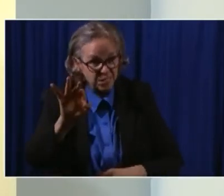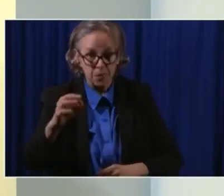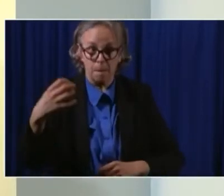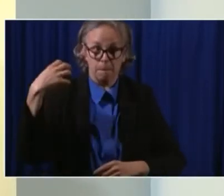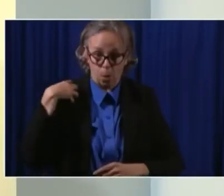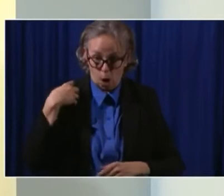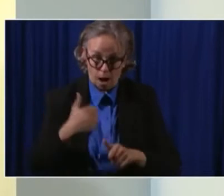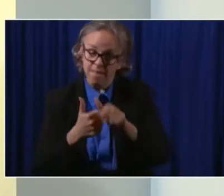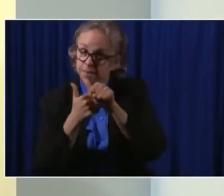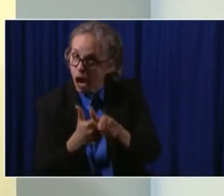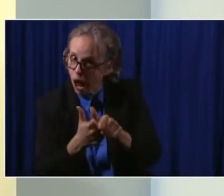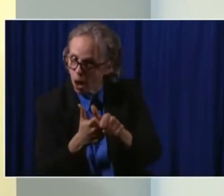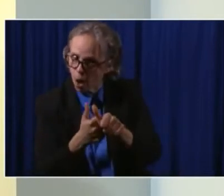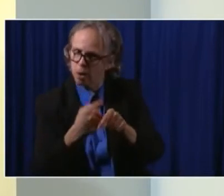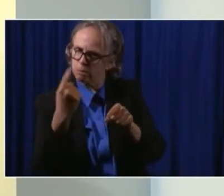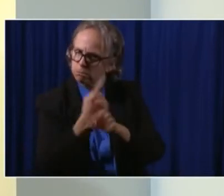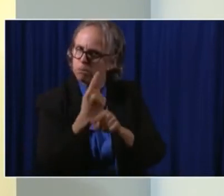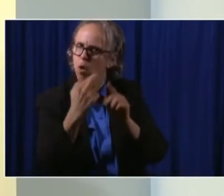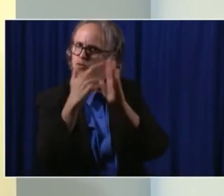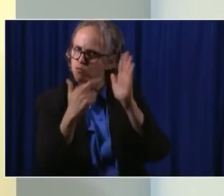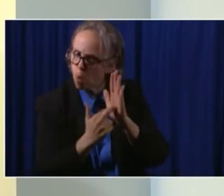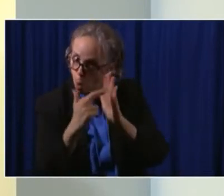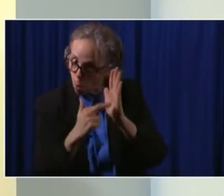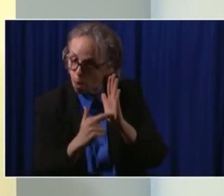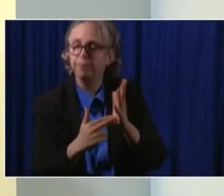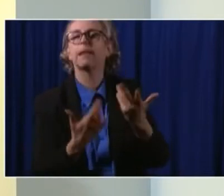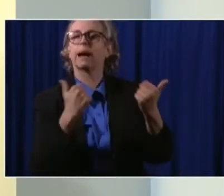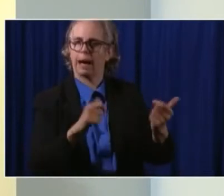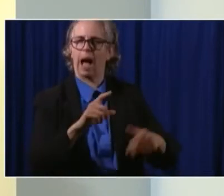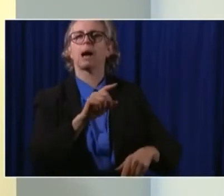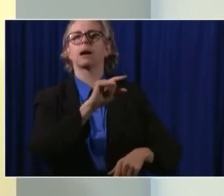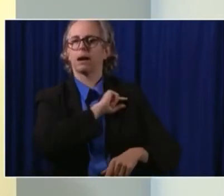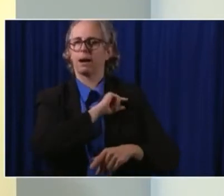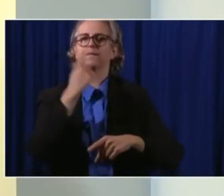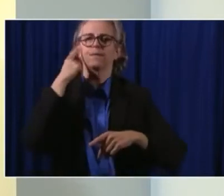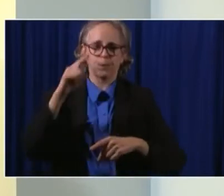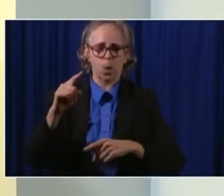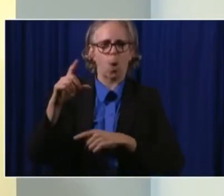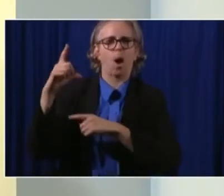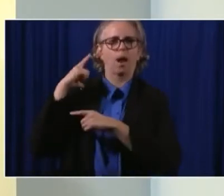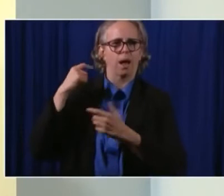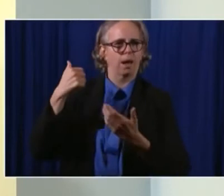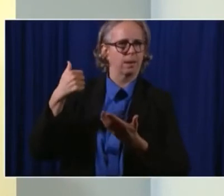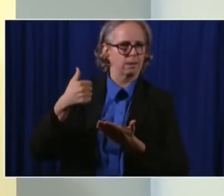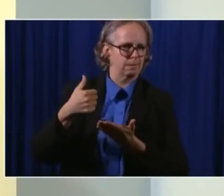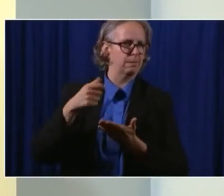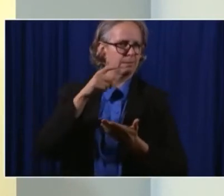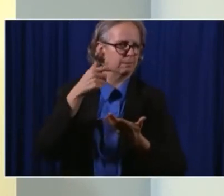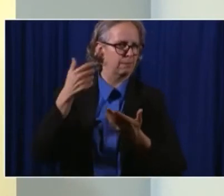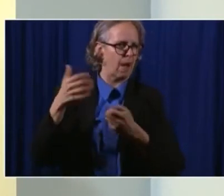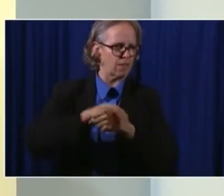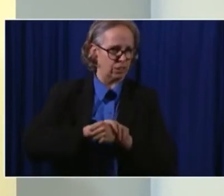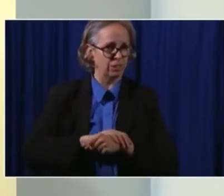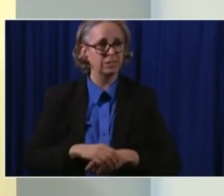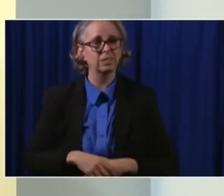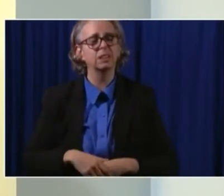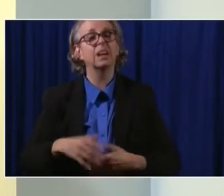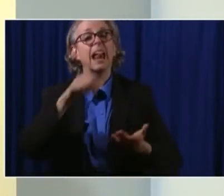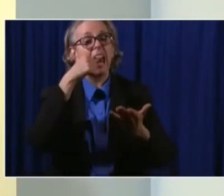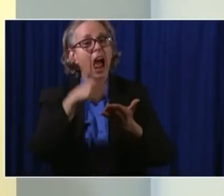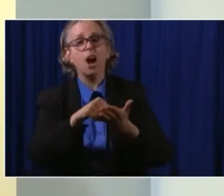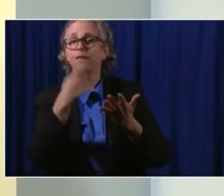standards. The letter specifically requests that the protections be drawn in a narrow fashion that will not